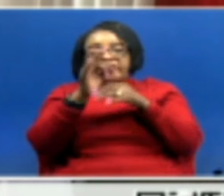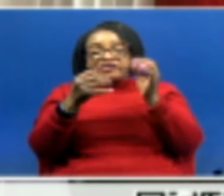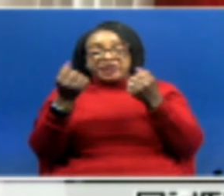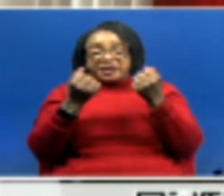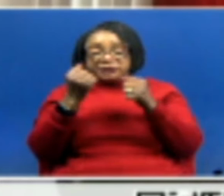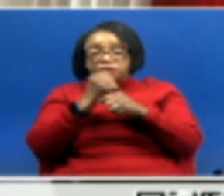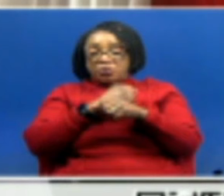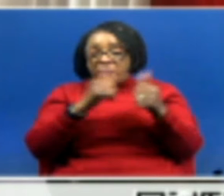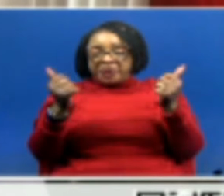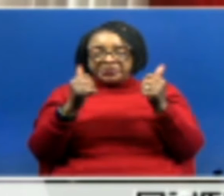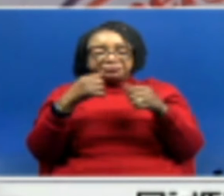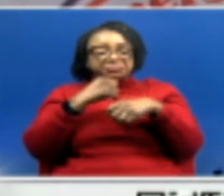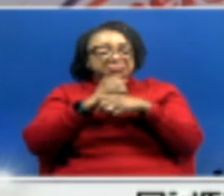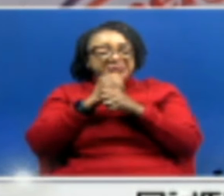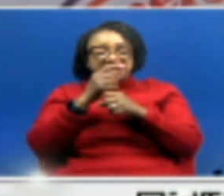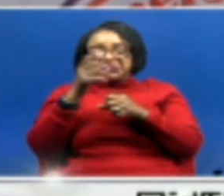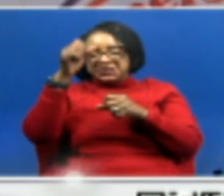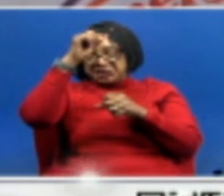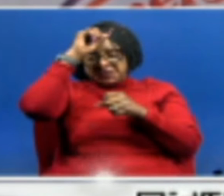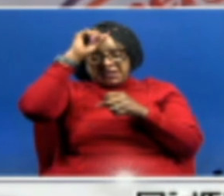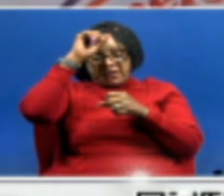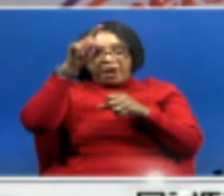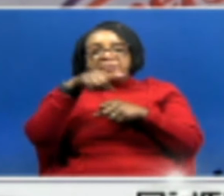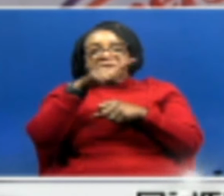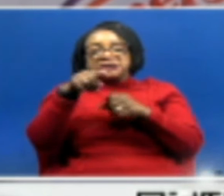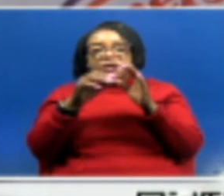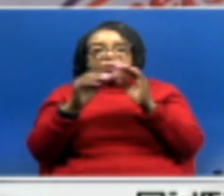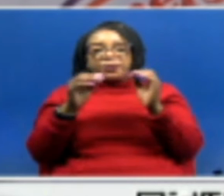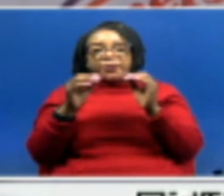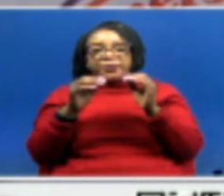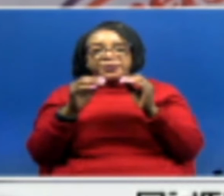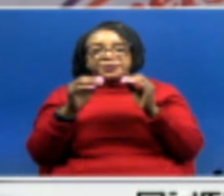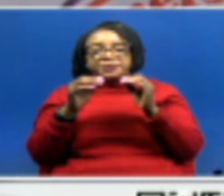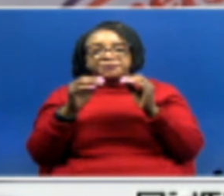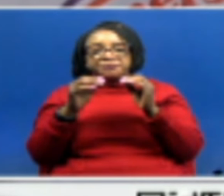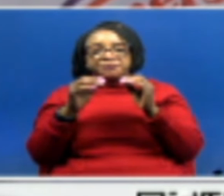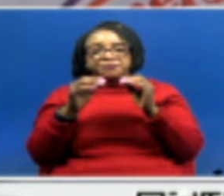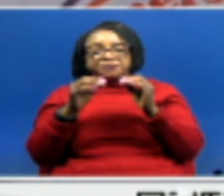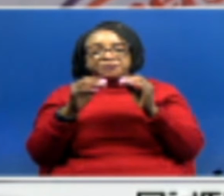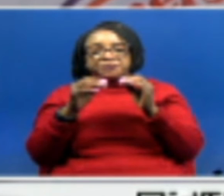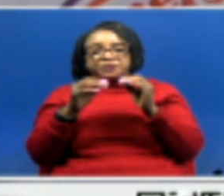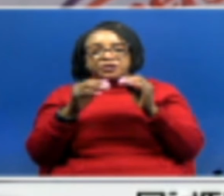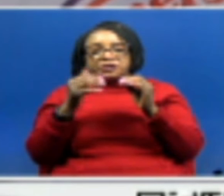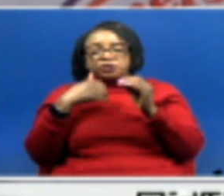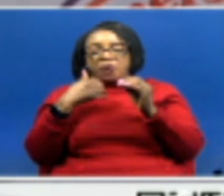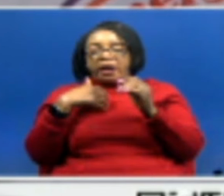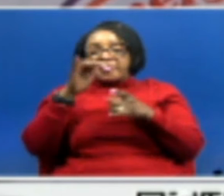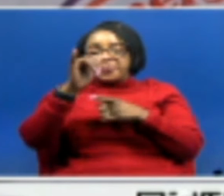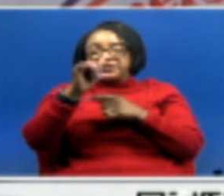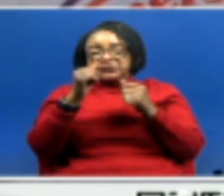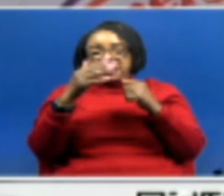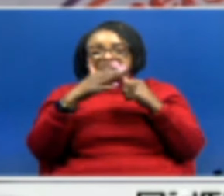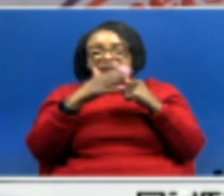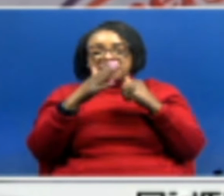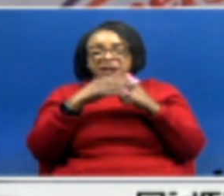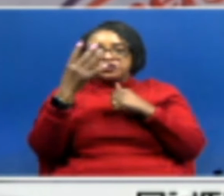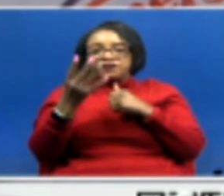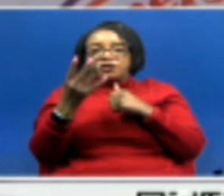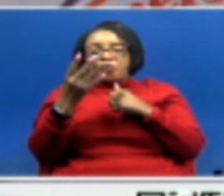make any silly mistakes. And having had such fun during the 1994 WRC,